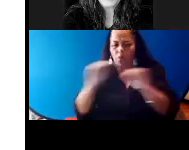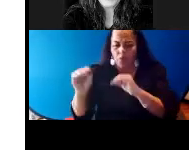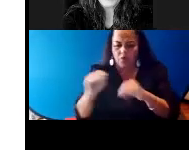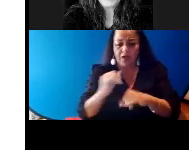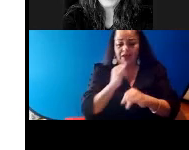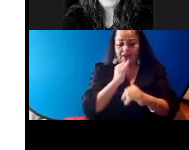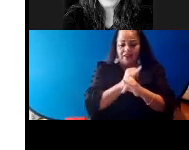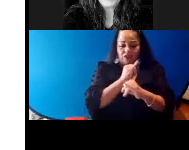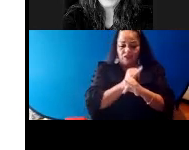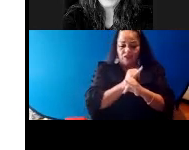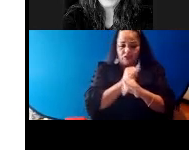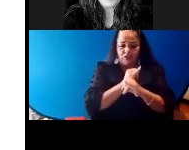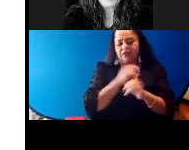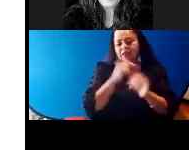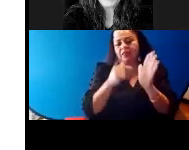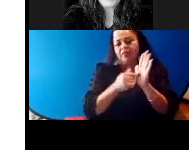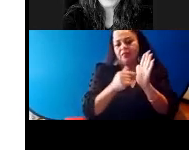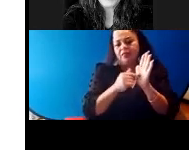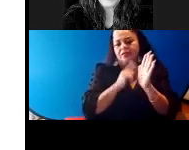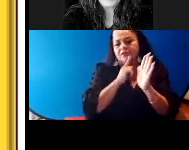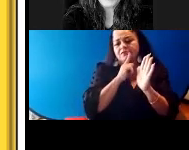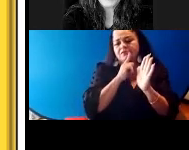institutionalize this actual process.